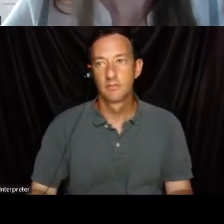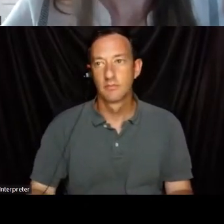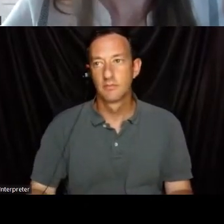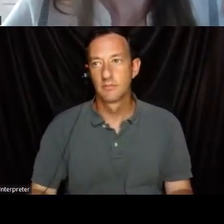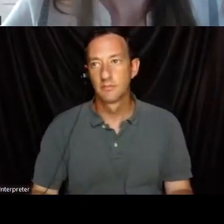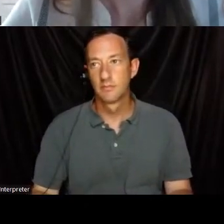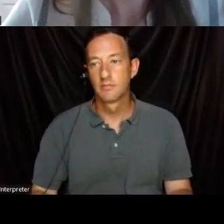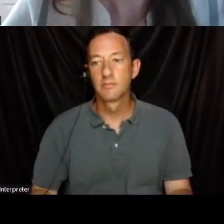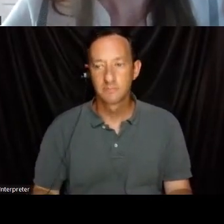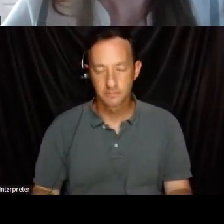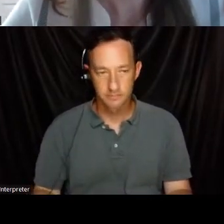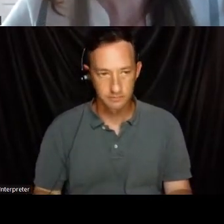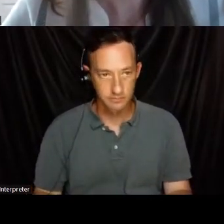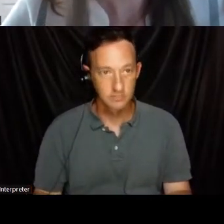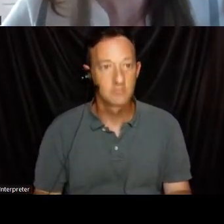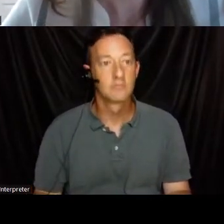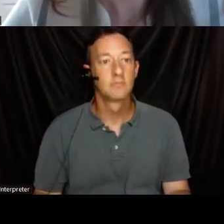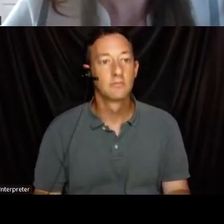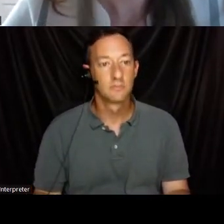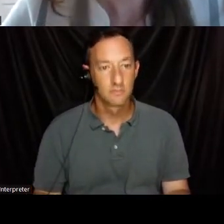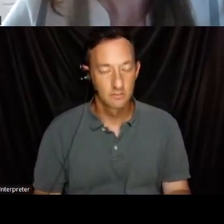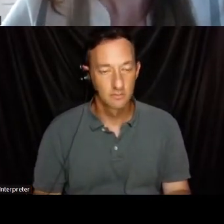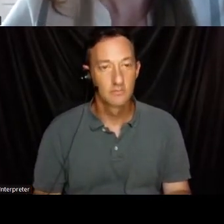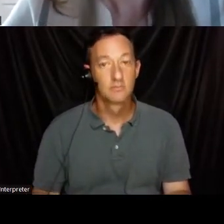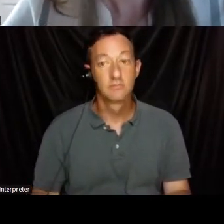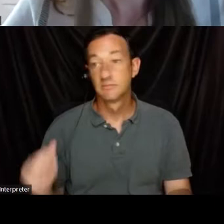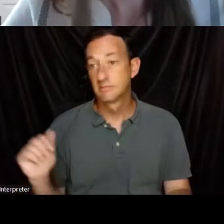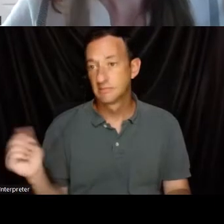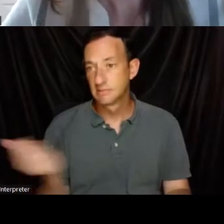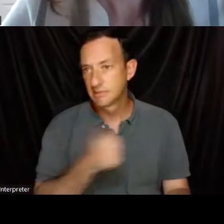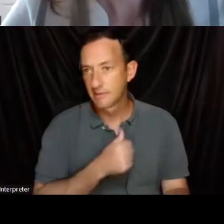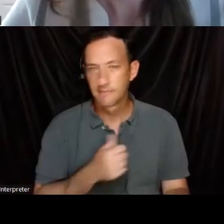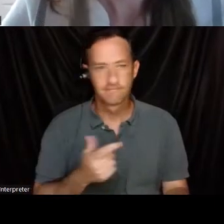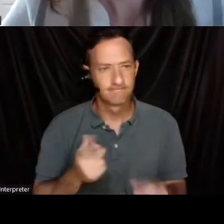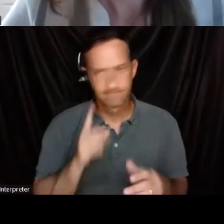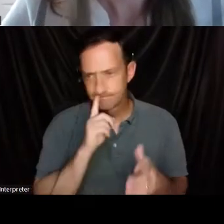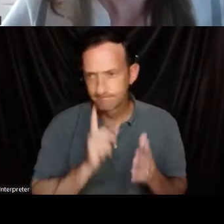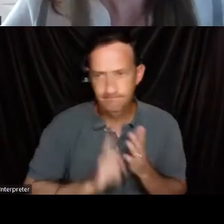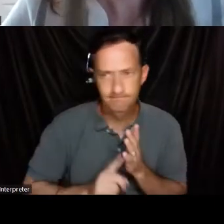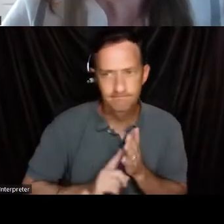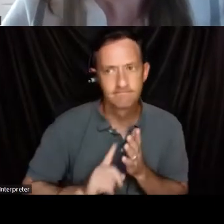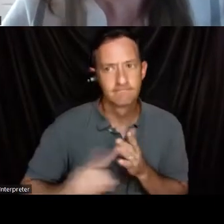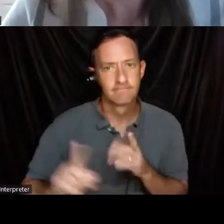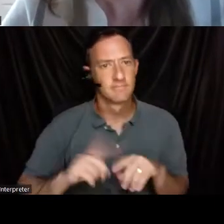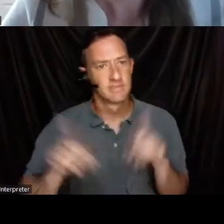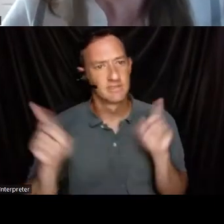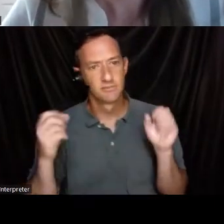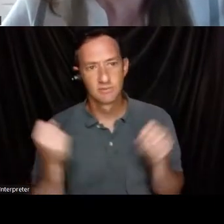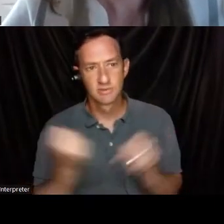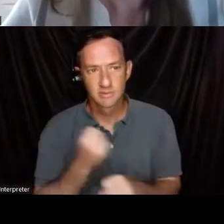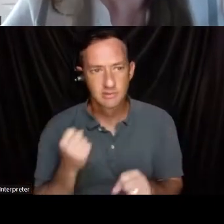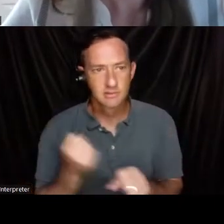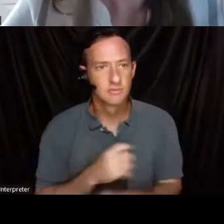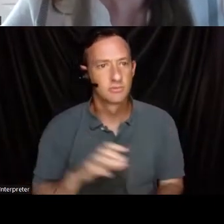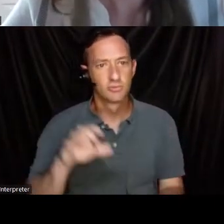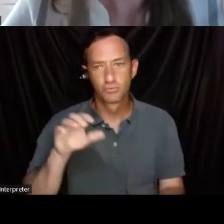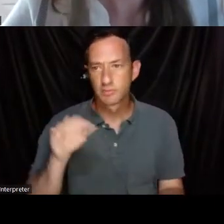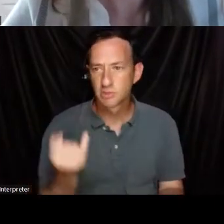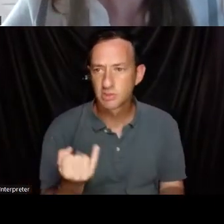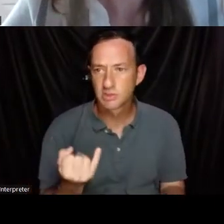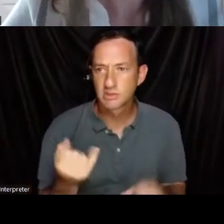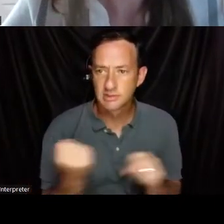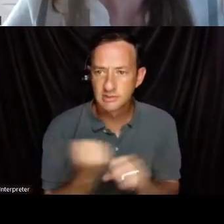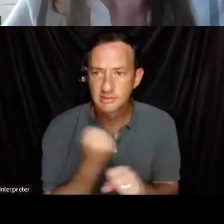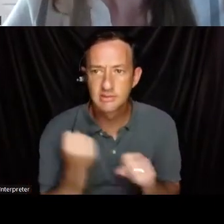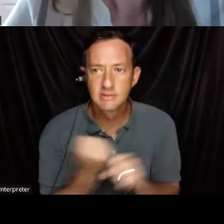Now, when you are looking on your own for statistics that are out there, criminal justice statistics and statistics that